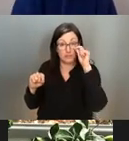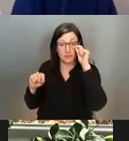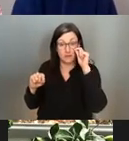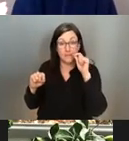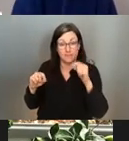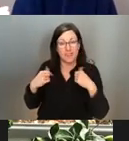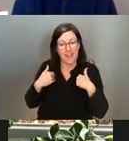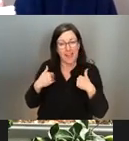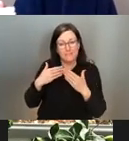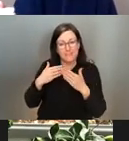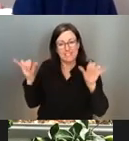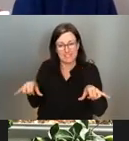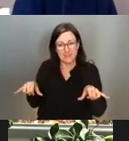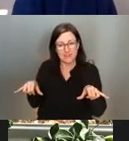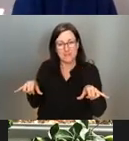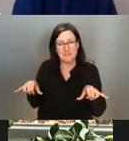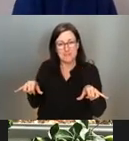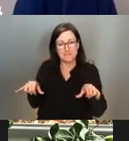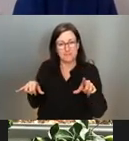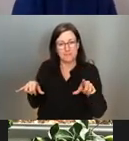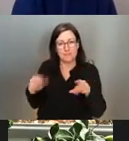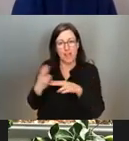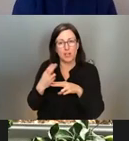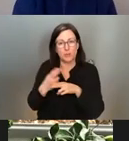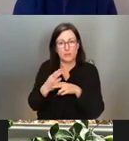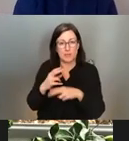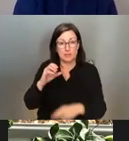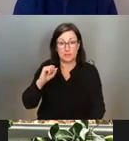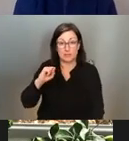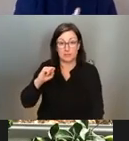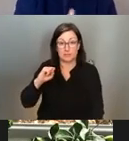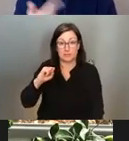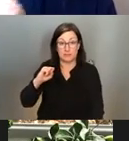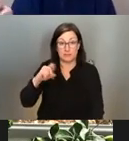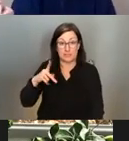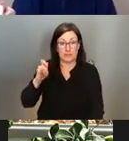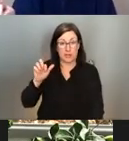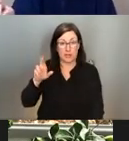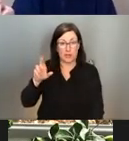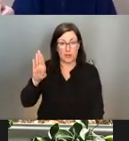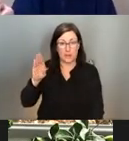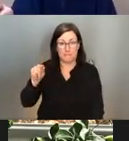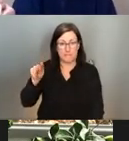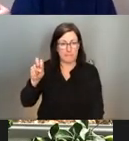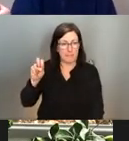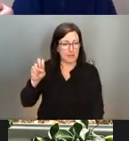got a system in place by using a spinnerbait box that I found at Fleet Farm or on,